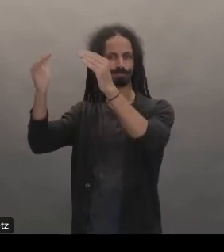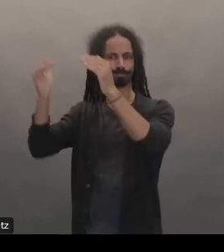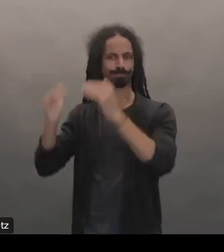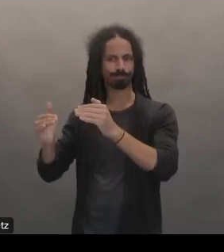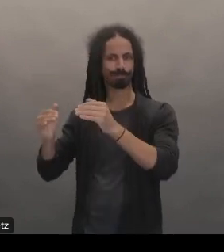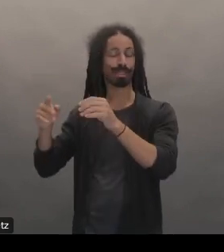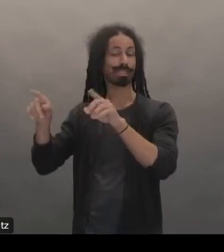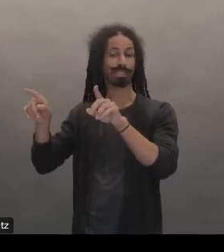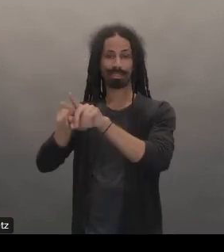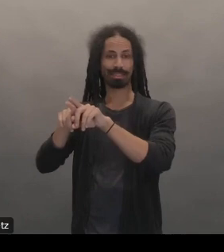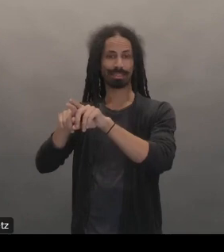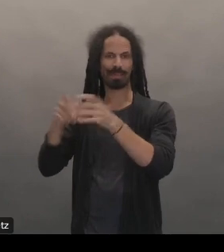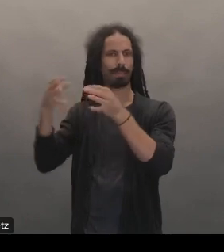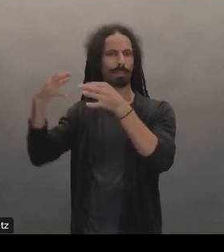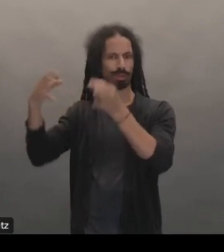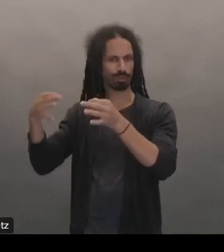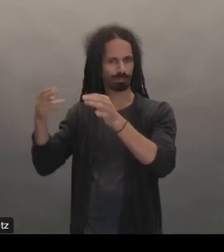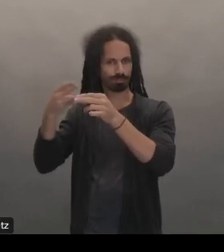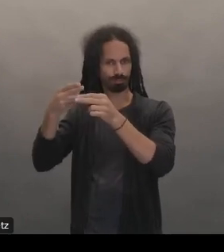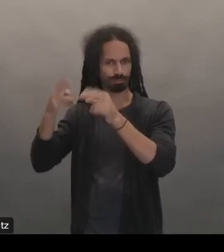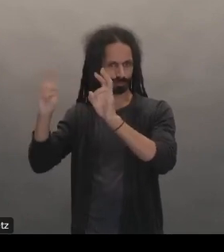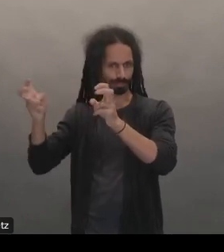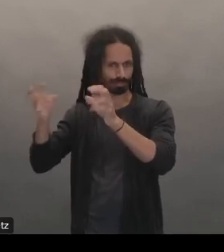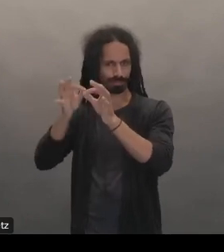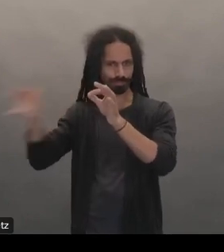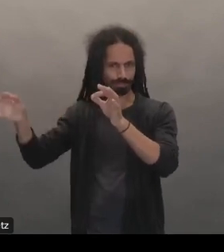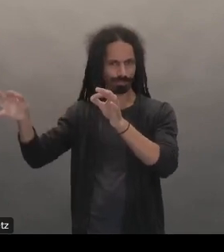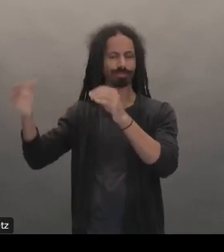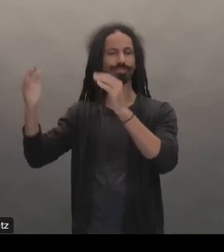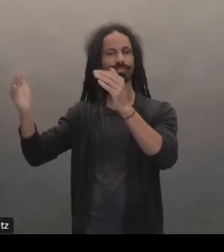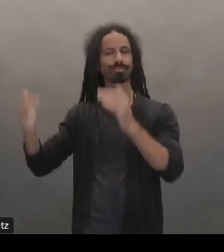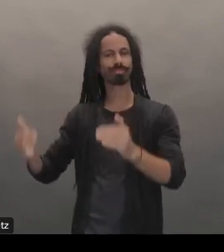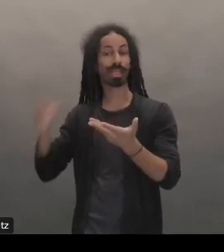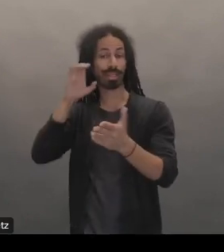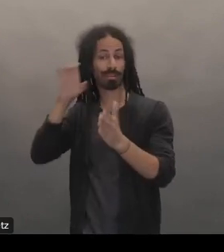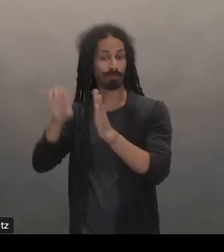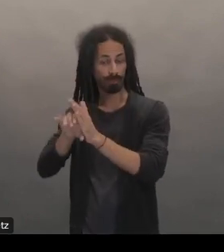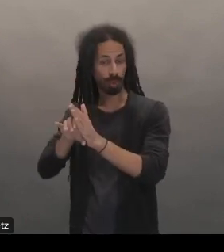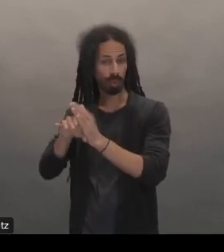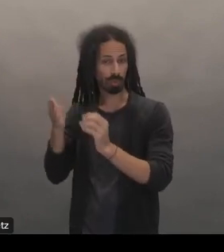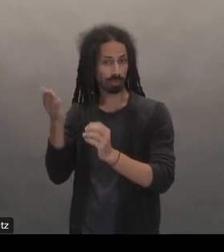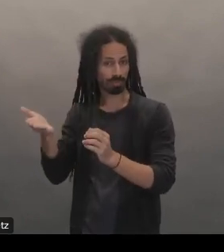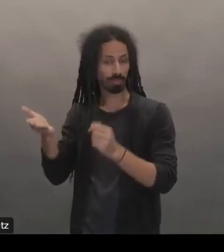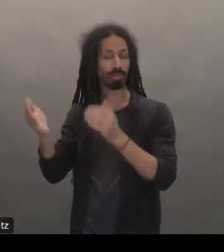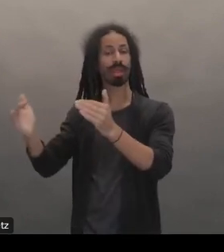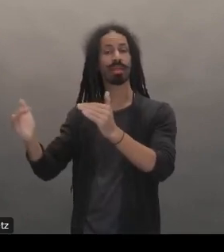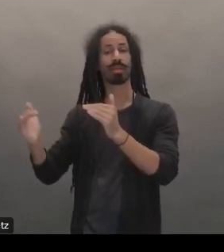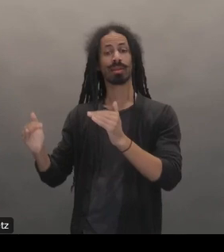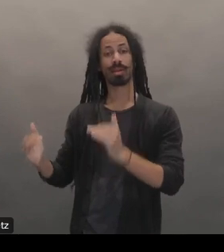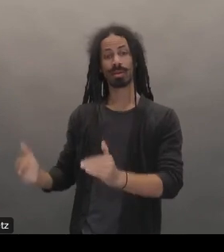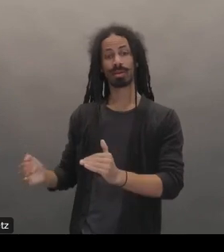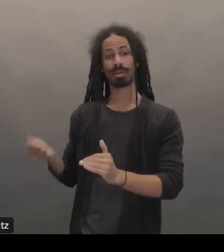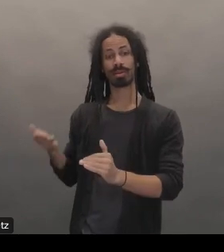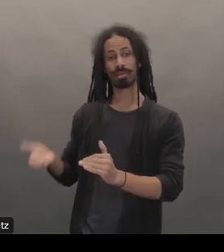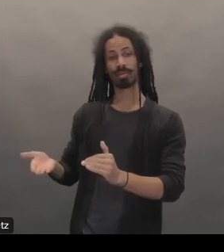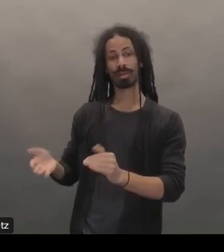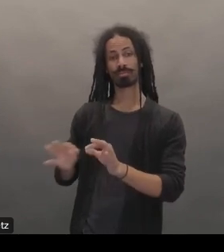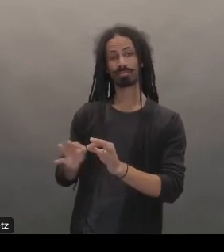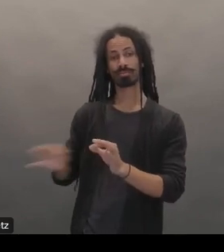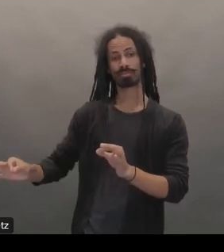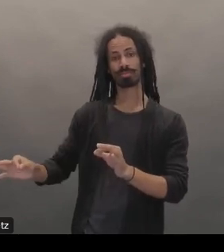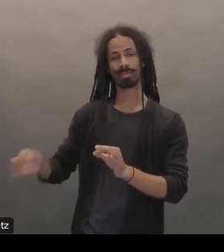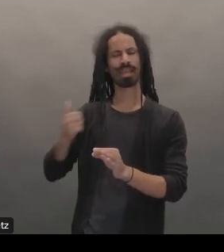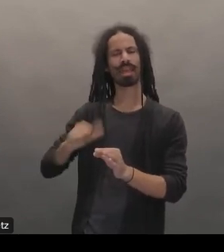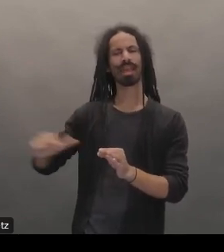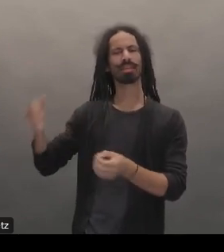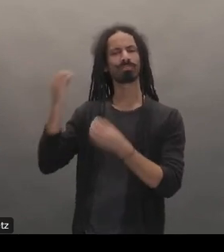italic title case underneath. Then the image itself or the figure. And then underneath, information to clarify or supplement